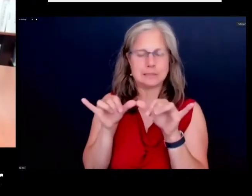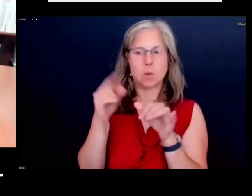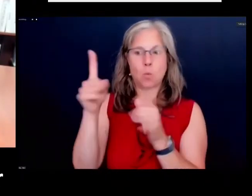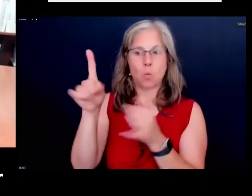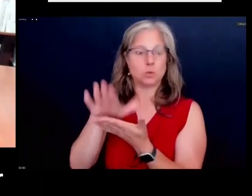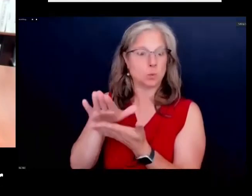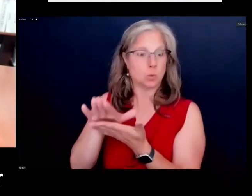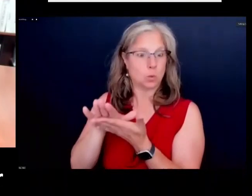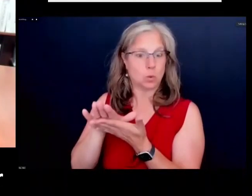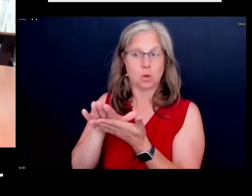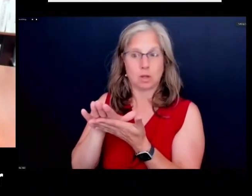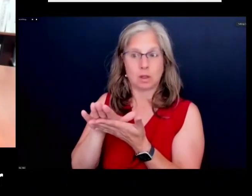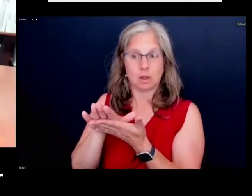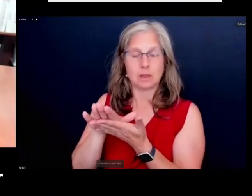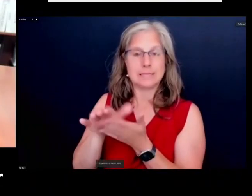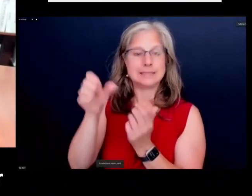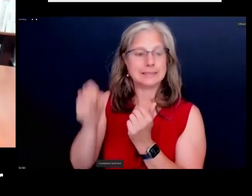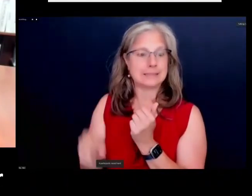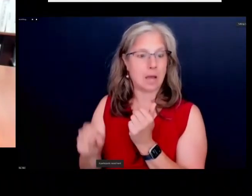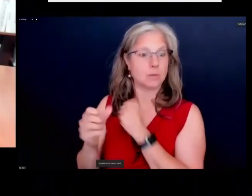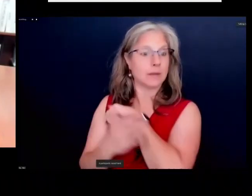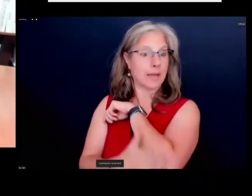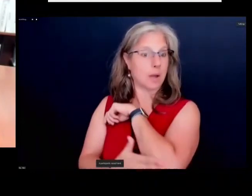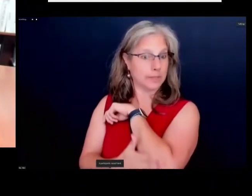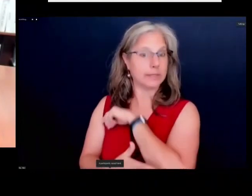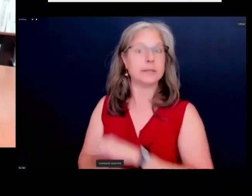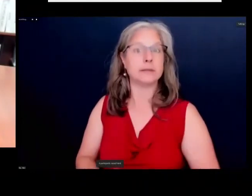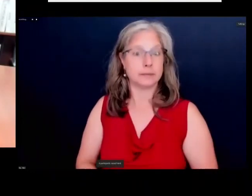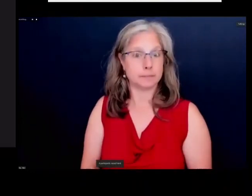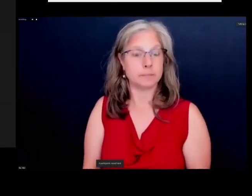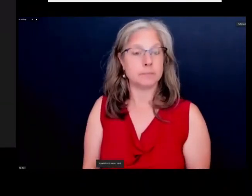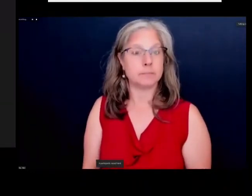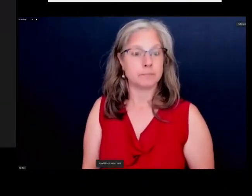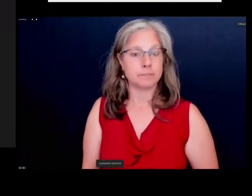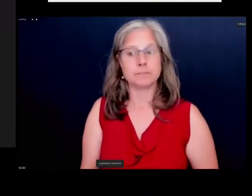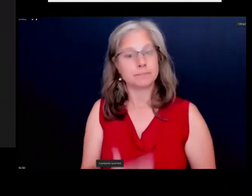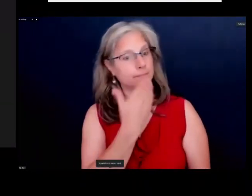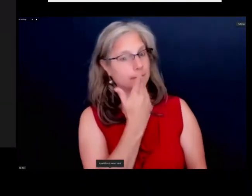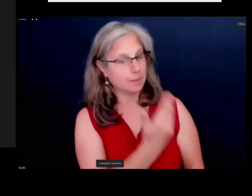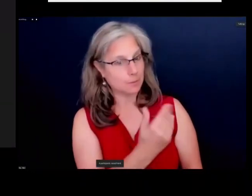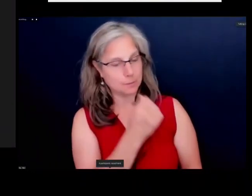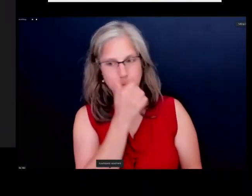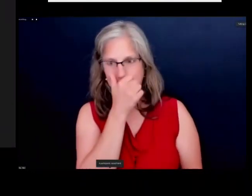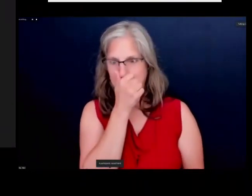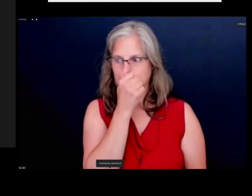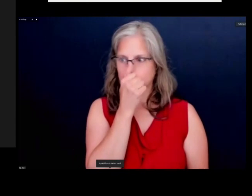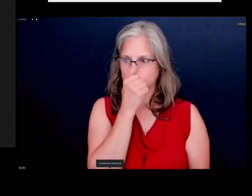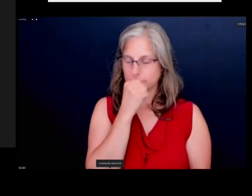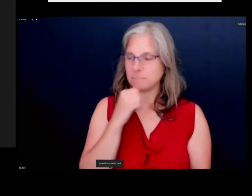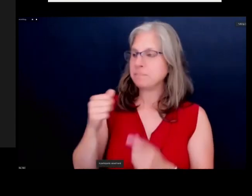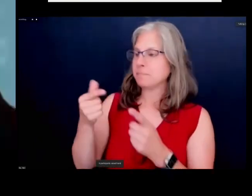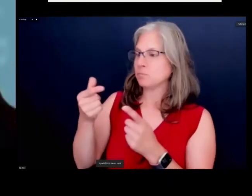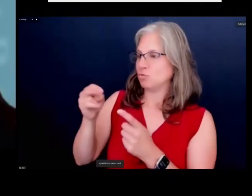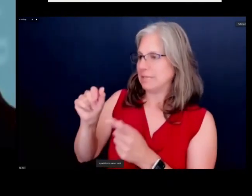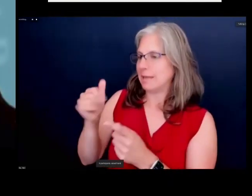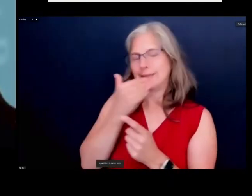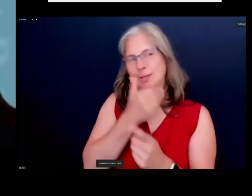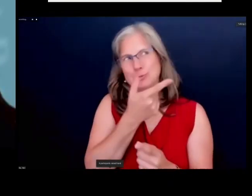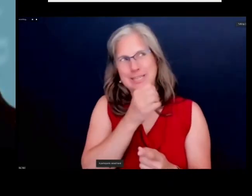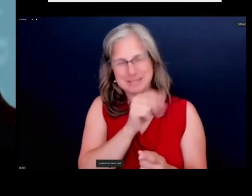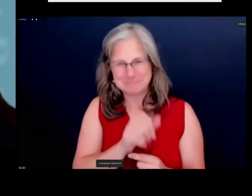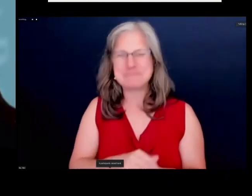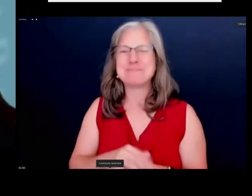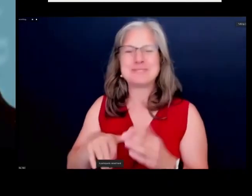at a school in South County. Thank you. Thank you,